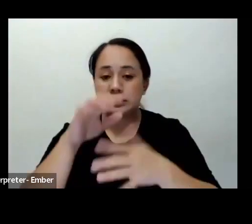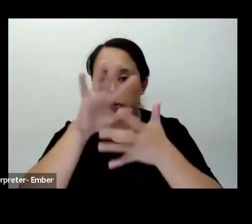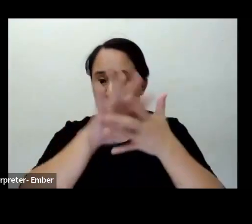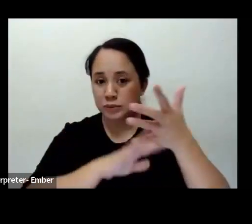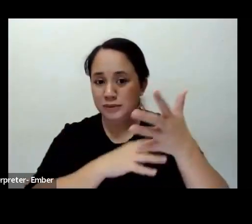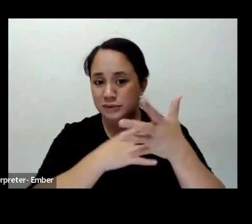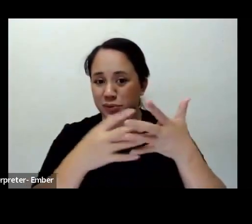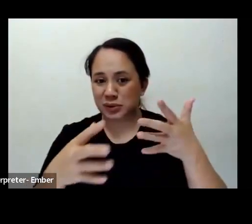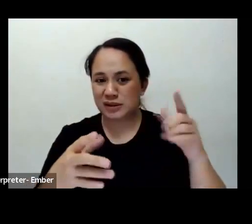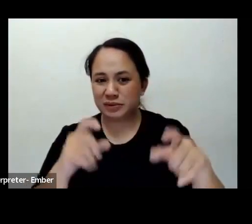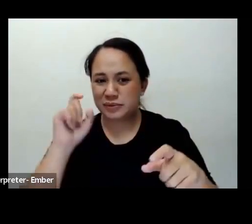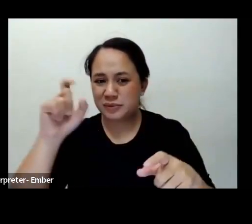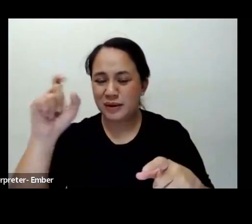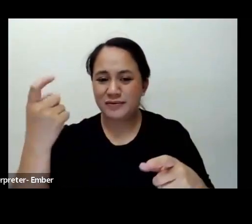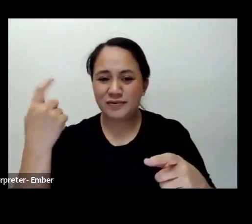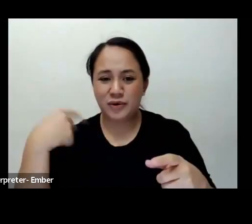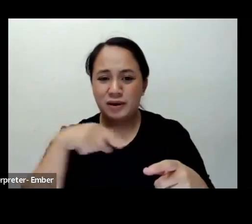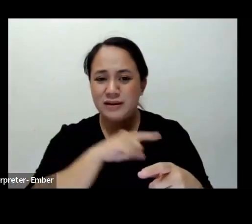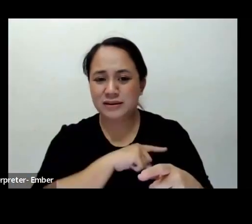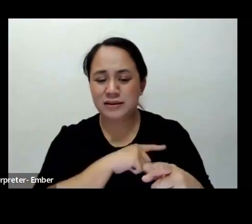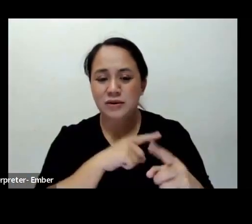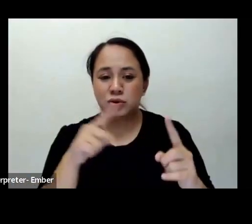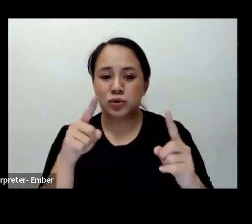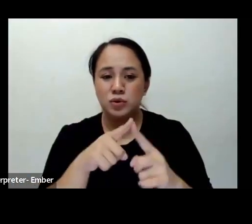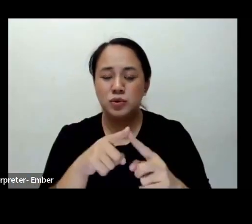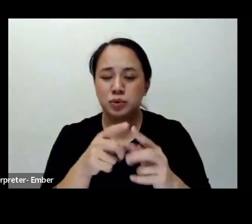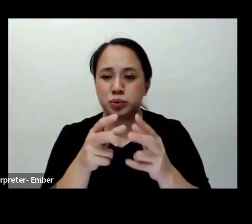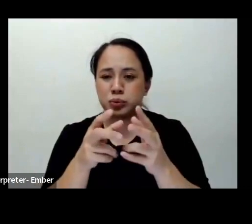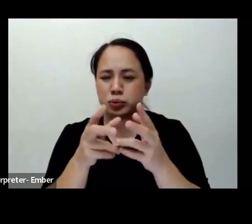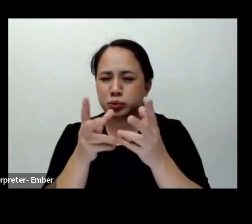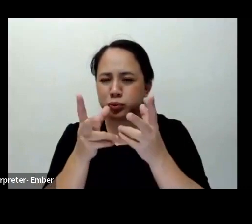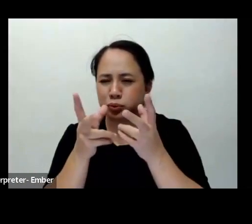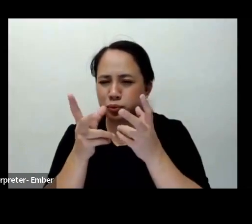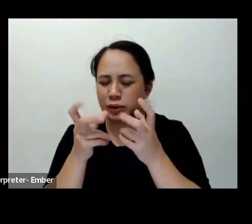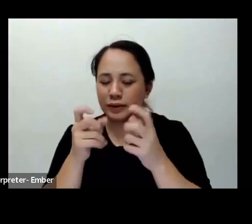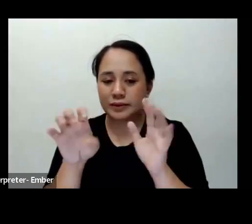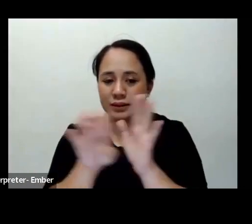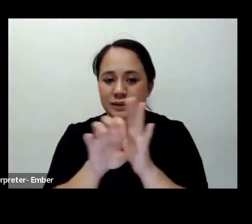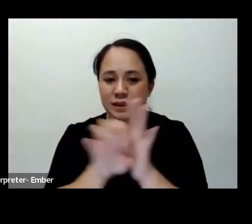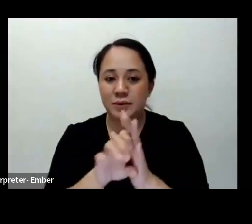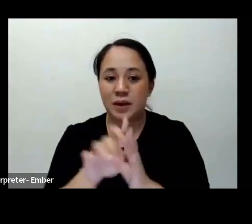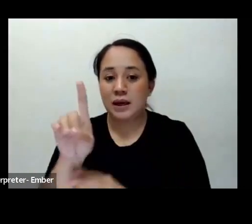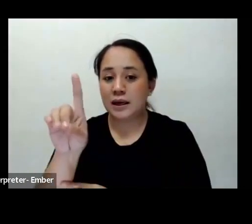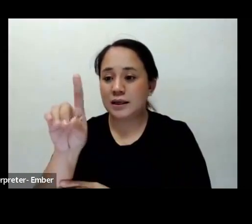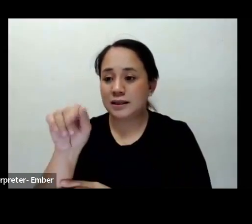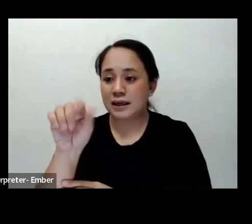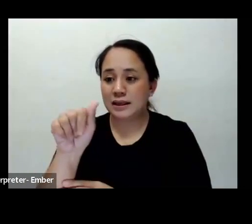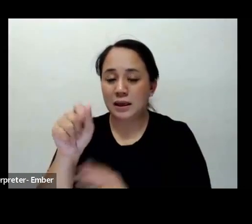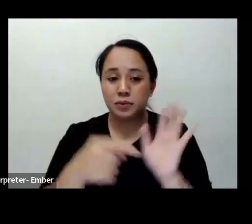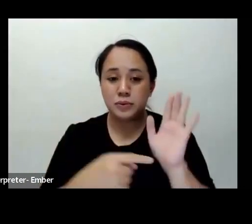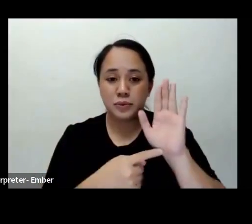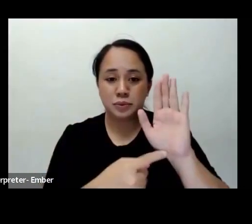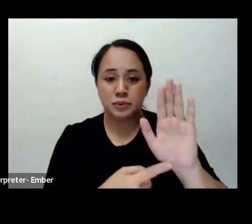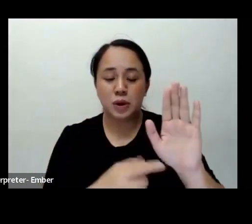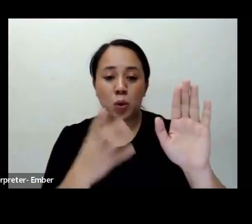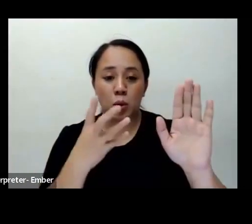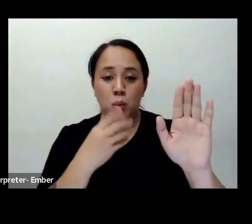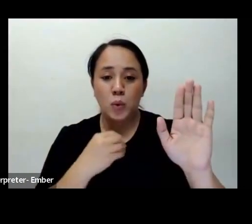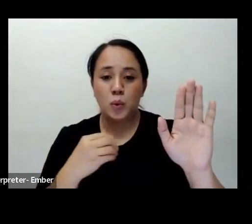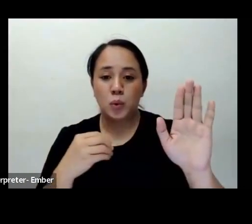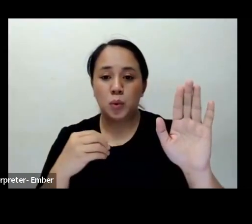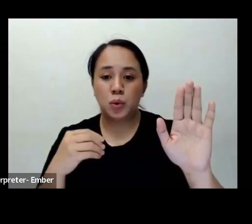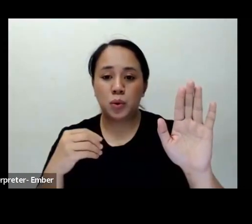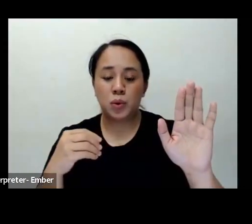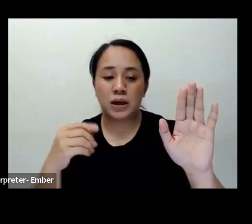too fast for us to absorb, no. For example, the data being presented by Professor